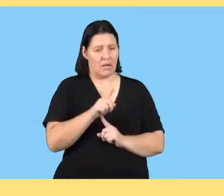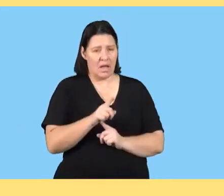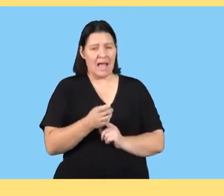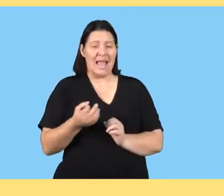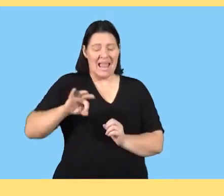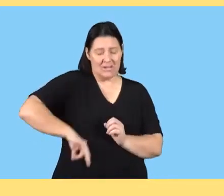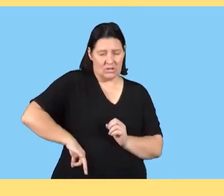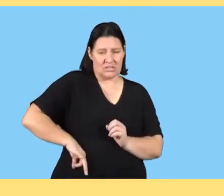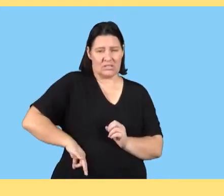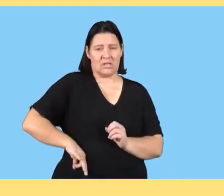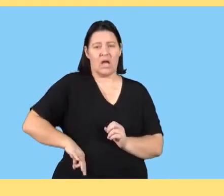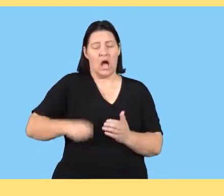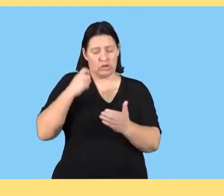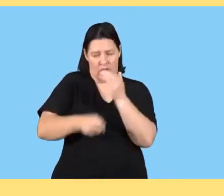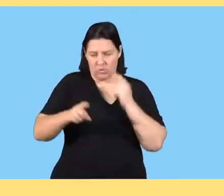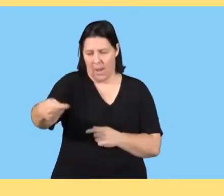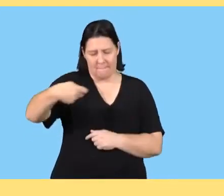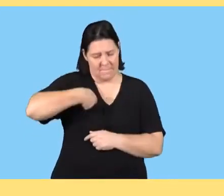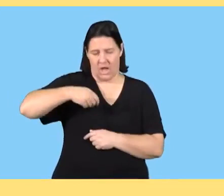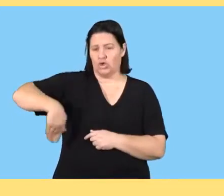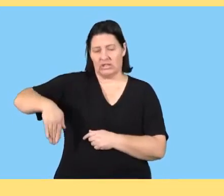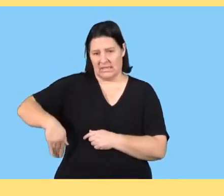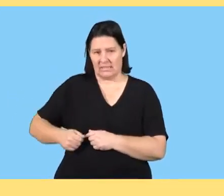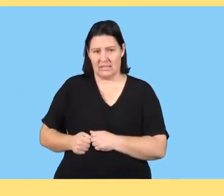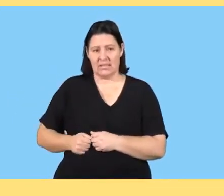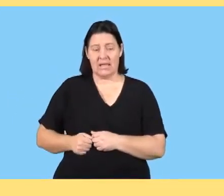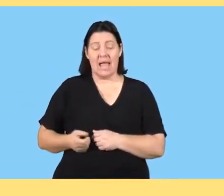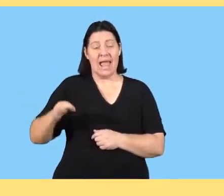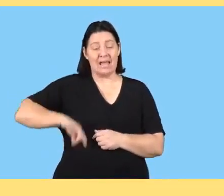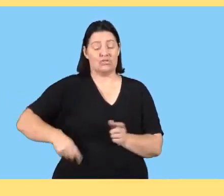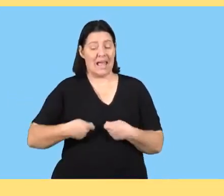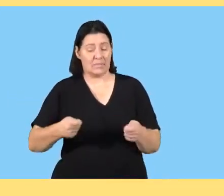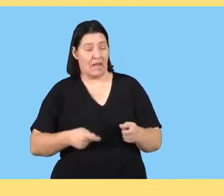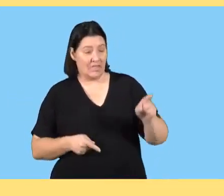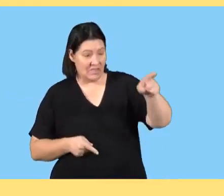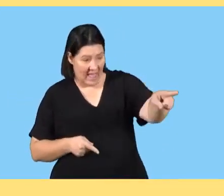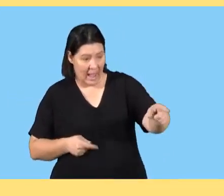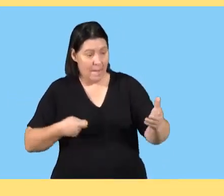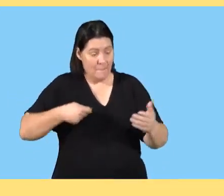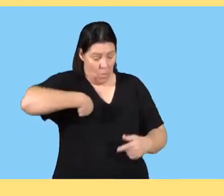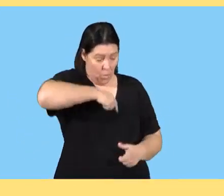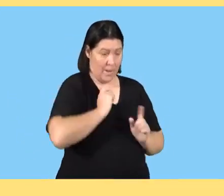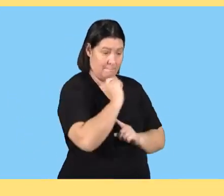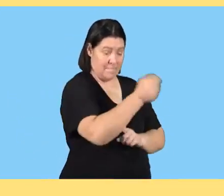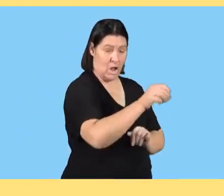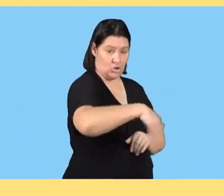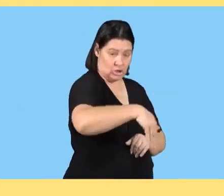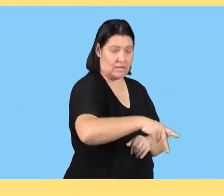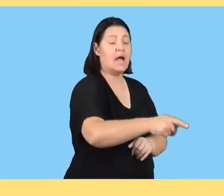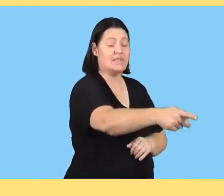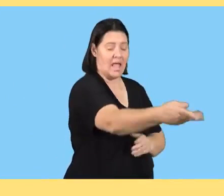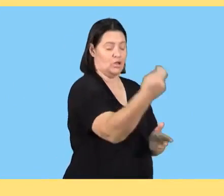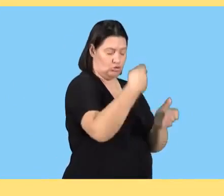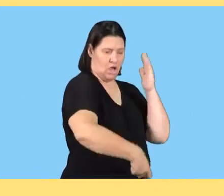income is interest that is charged on overdue debtors' accounts. And interest expense is interest that is charged by creditors when we have not settled